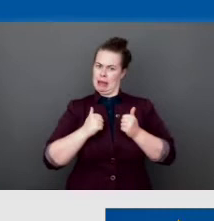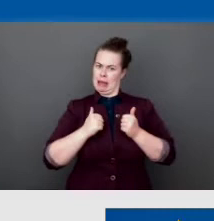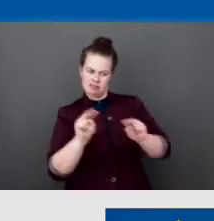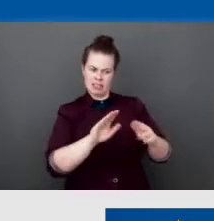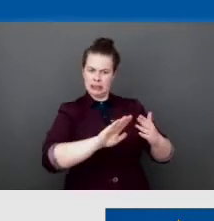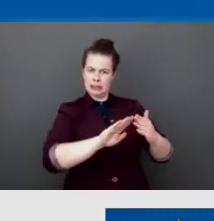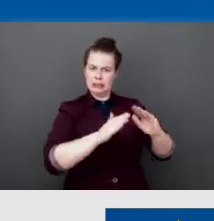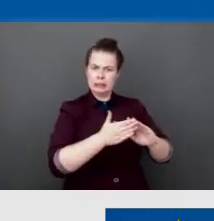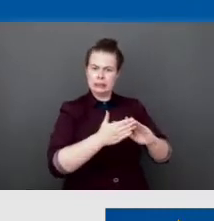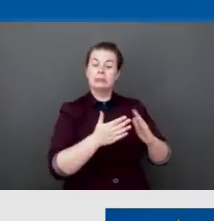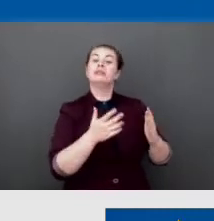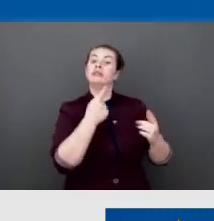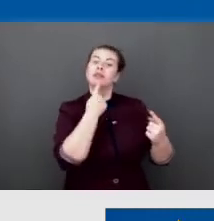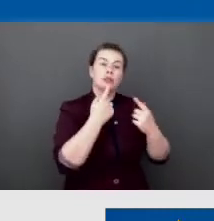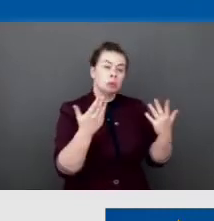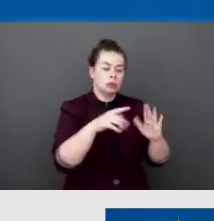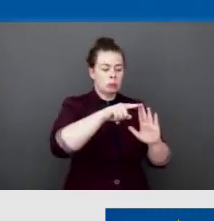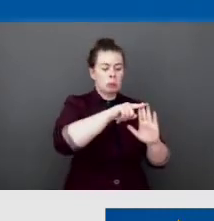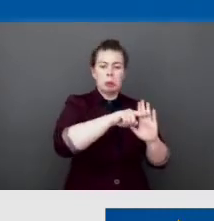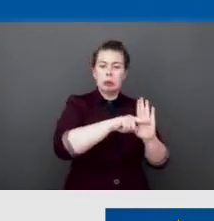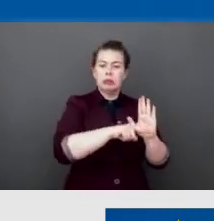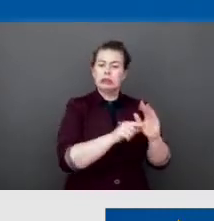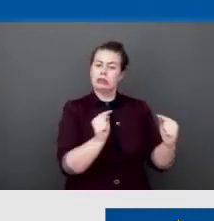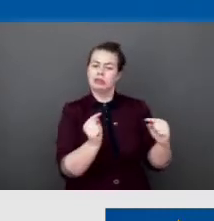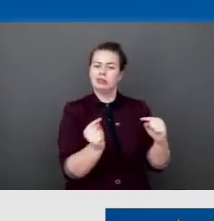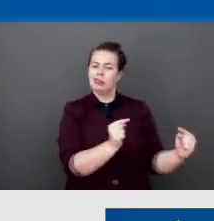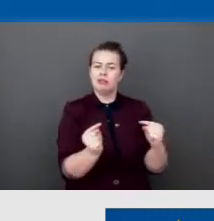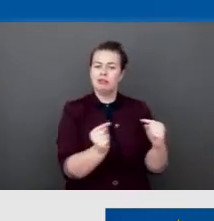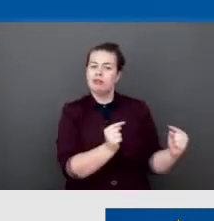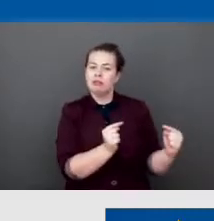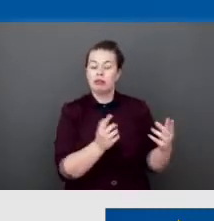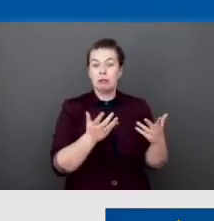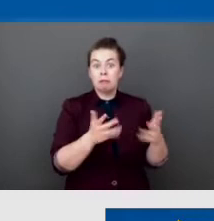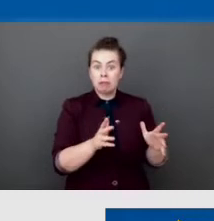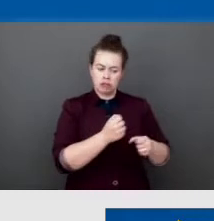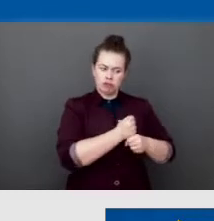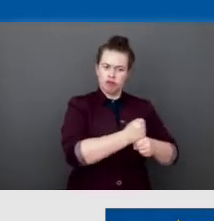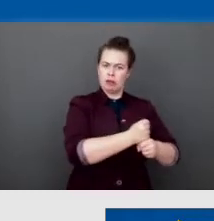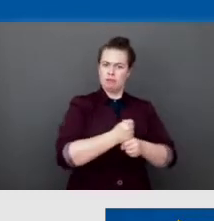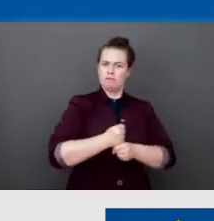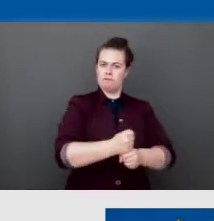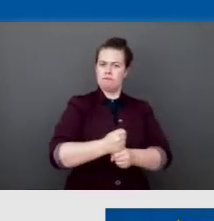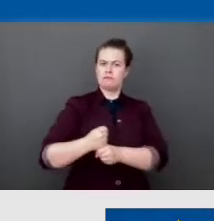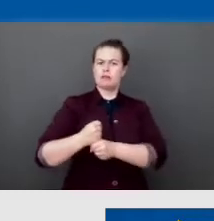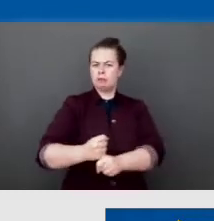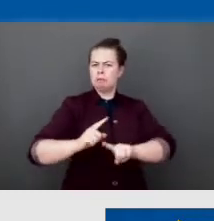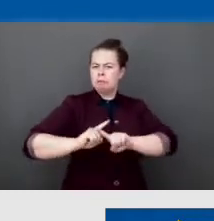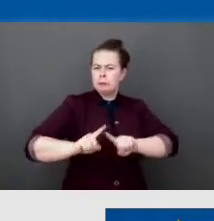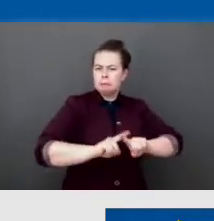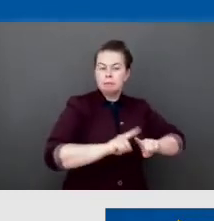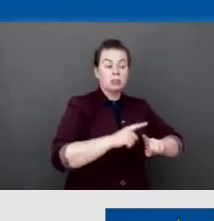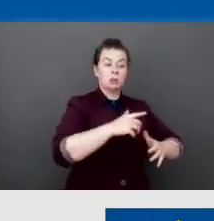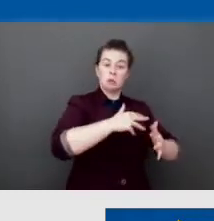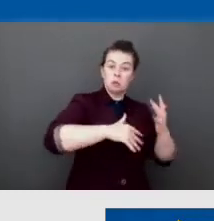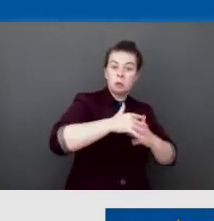services at a local policy dialogue in Ioannina on October 2017. The policy dialogue included